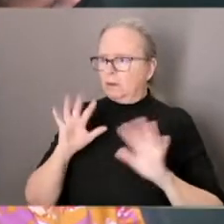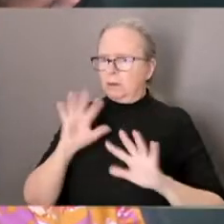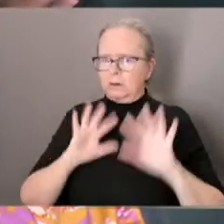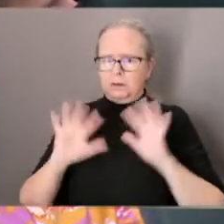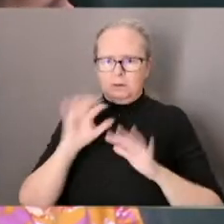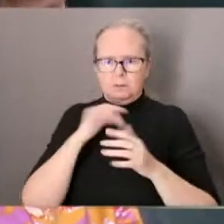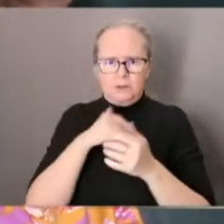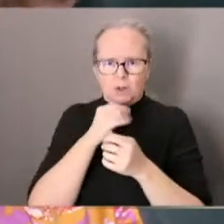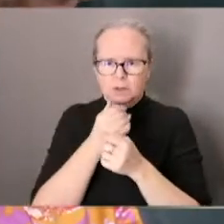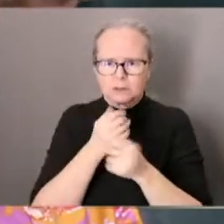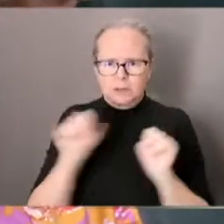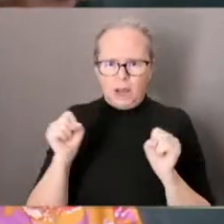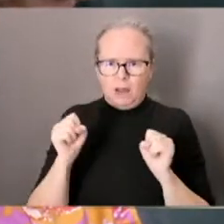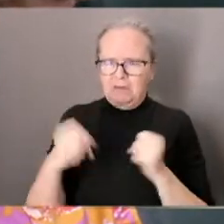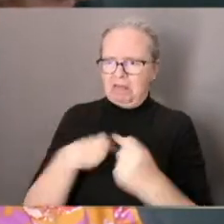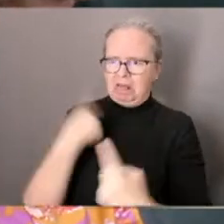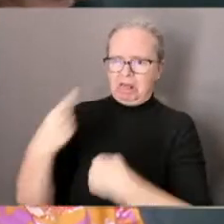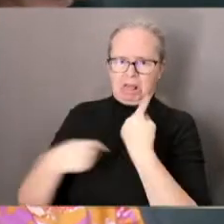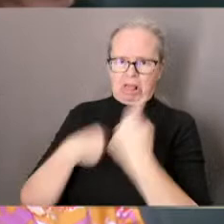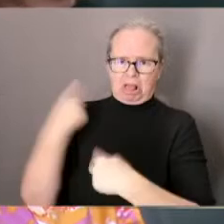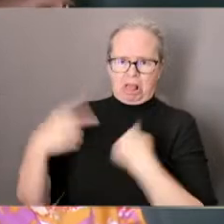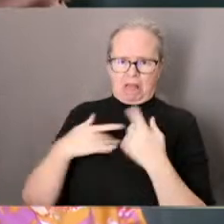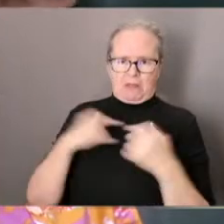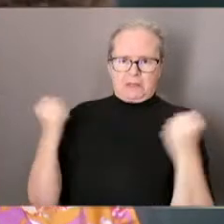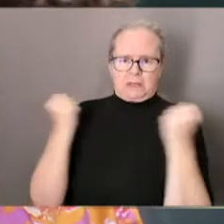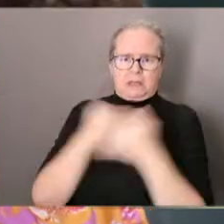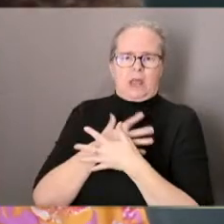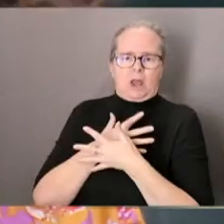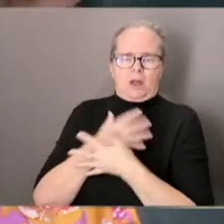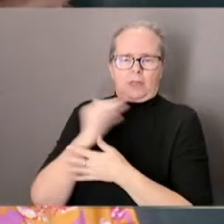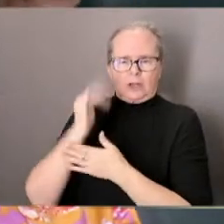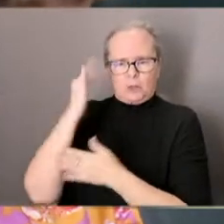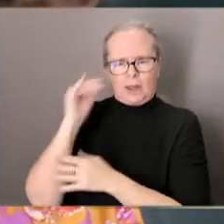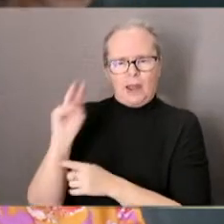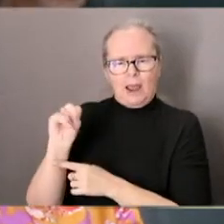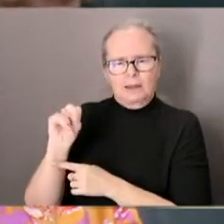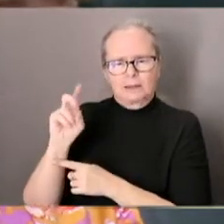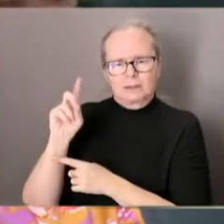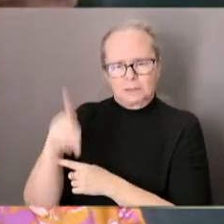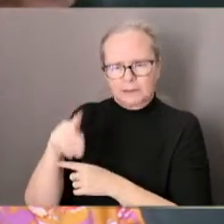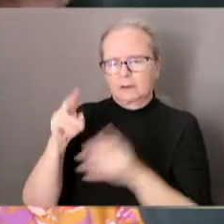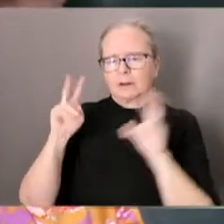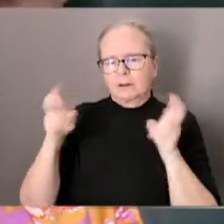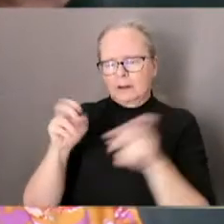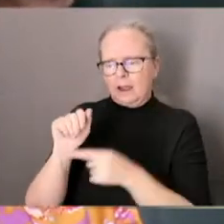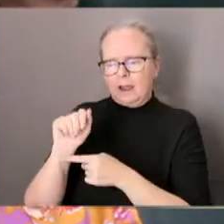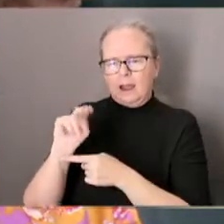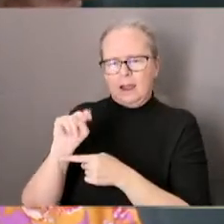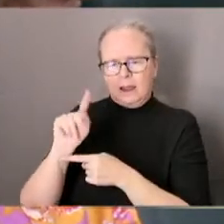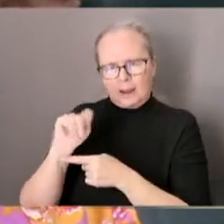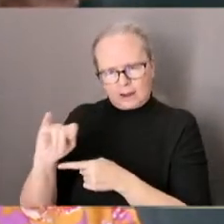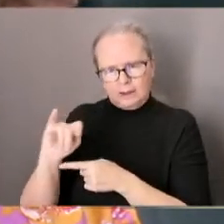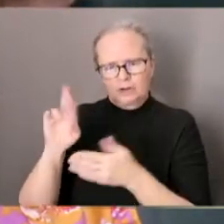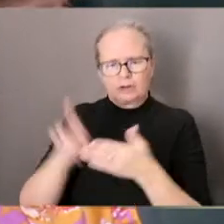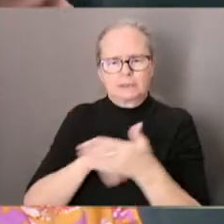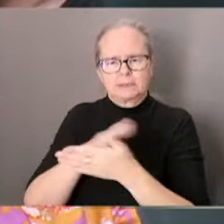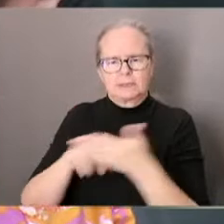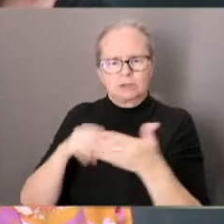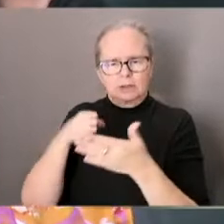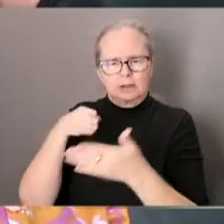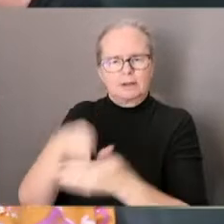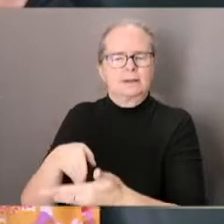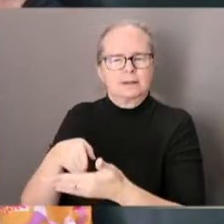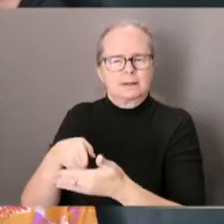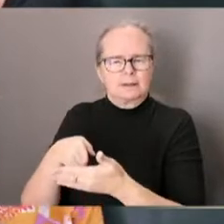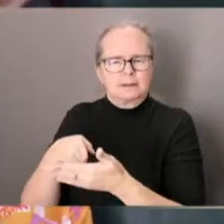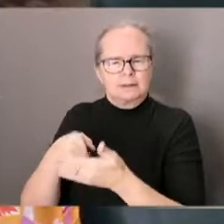ndp's anti-racism proposal on Alberta's future.ca include strengthening hate crime legislation developing an anti-racism curriculum that